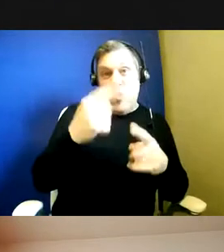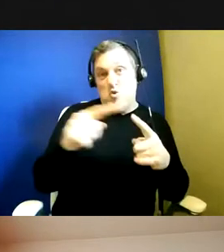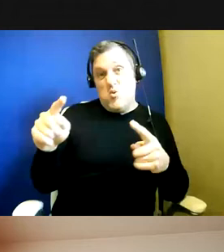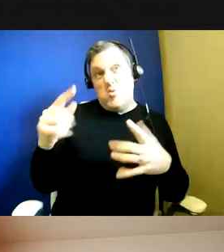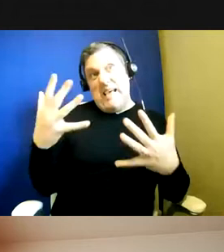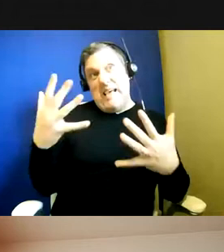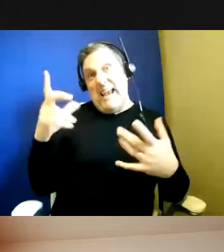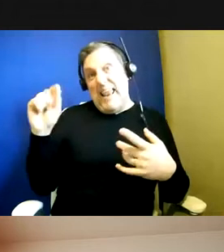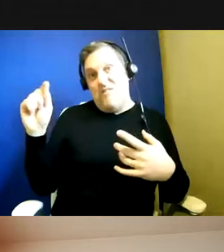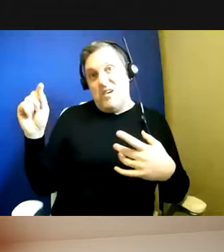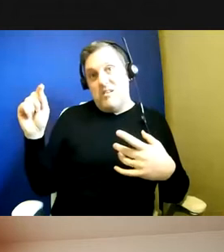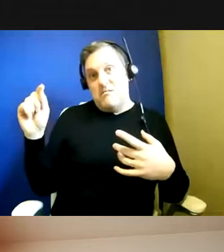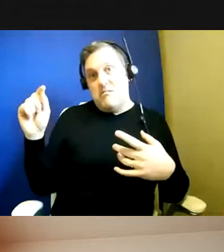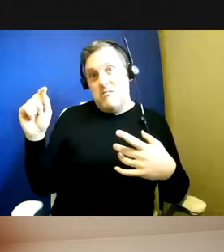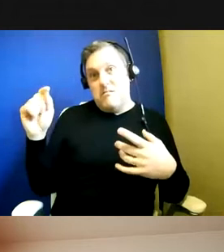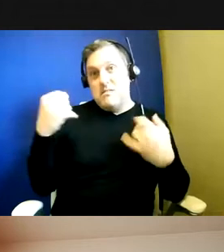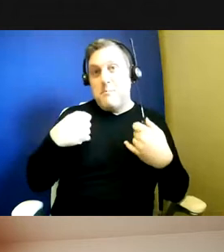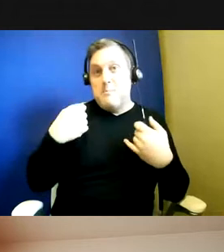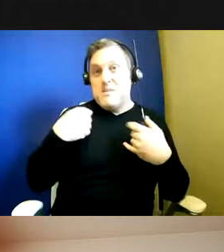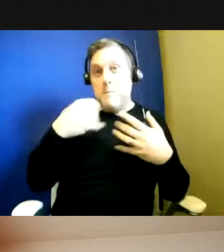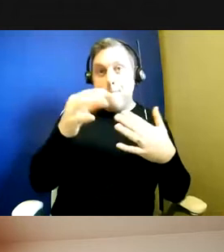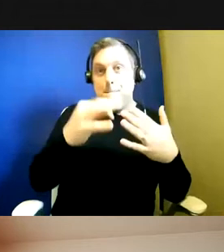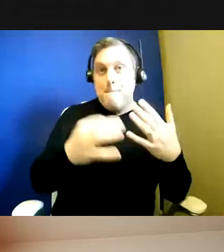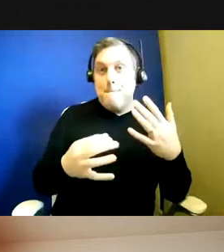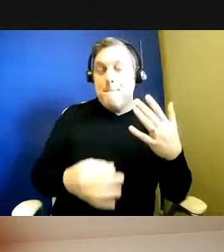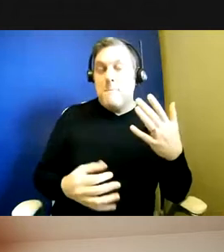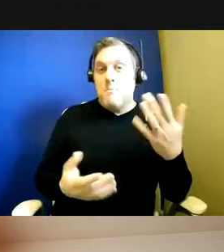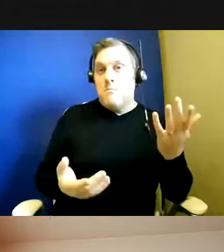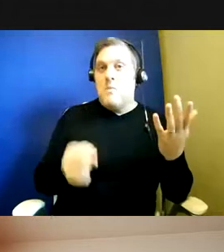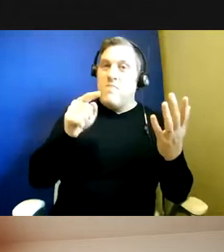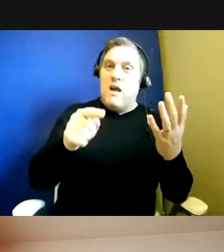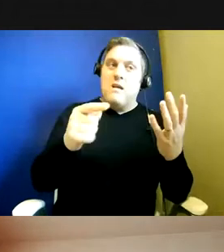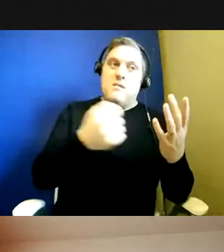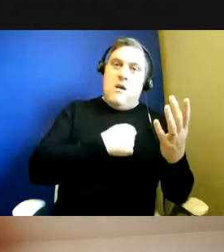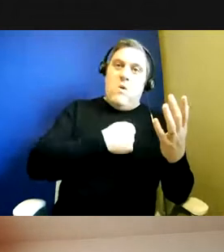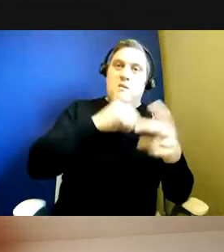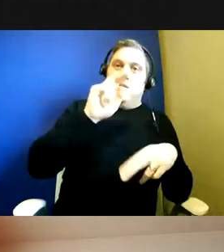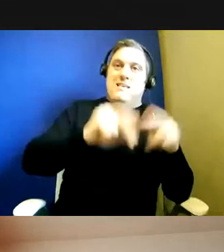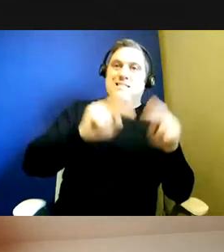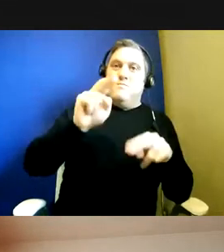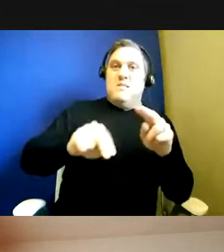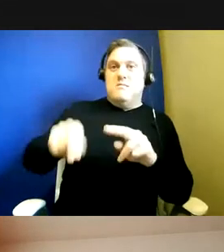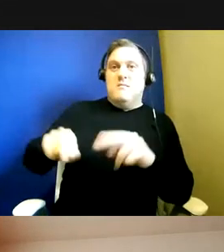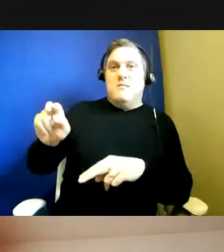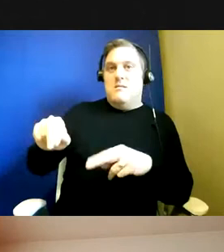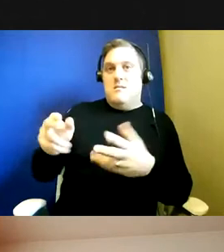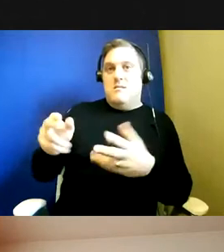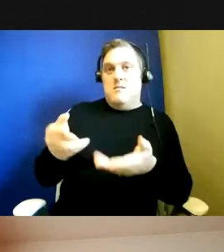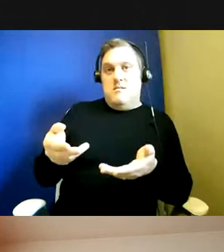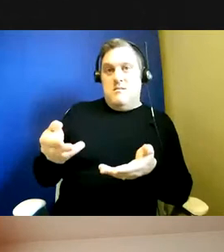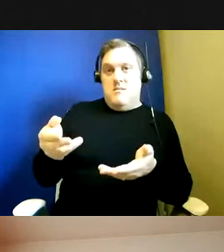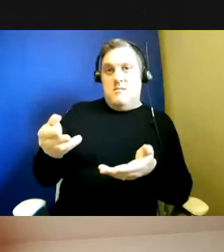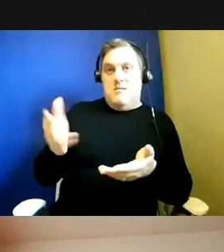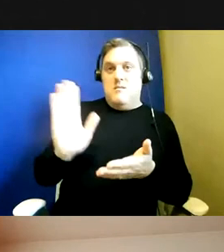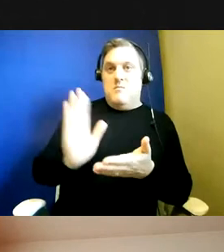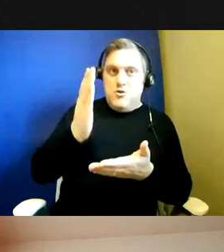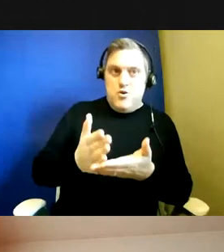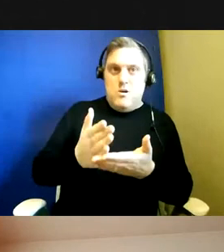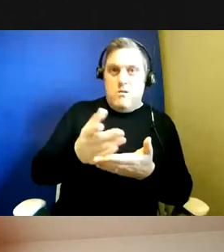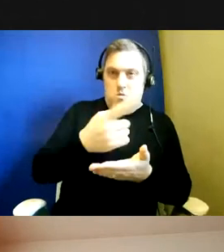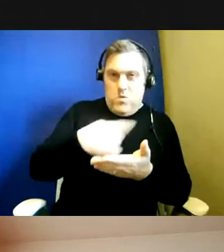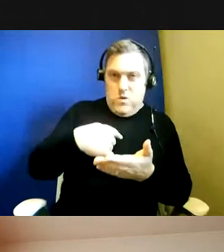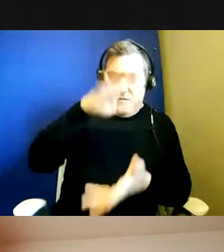11 symptoms off the list. And that's where our assessment comes into its own, because what we're trying to do is to make sure we understand all